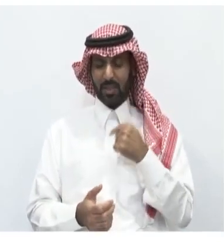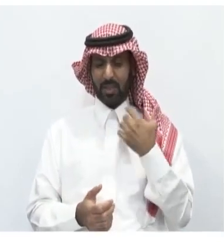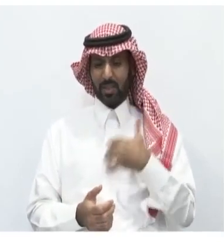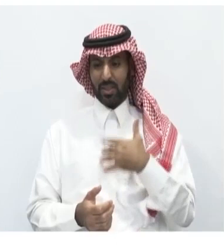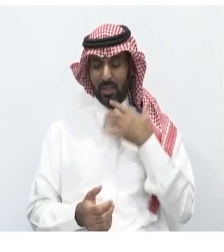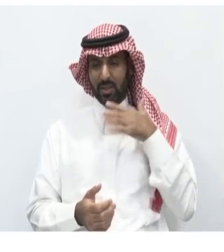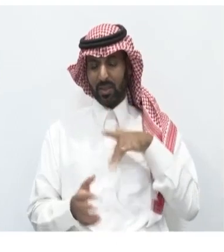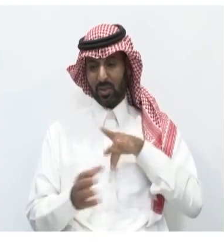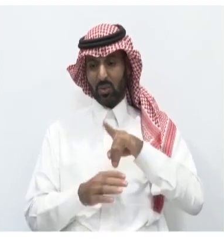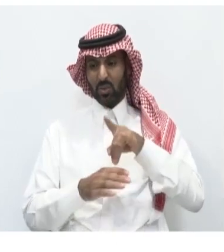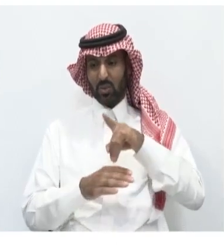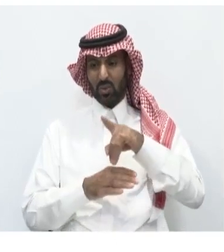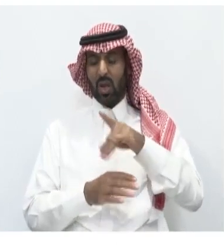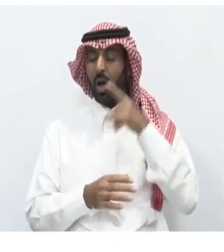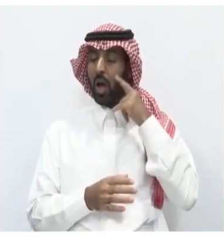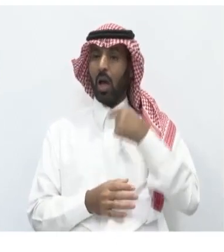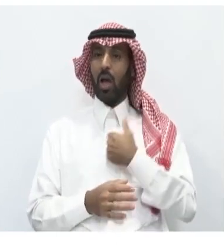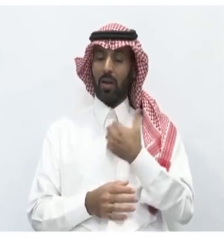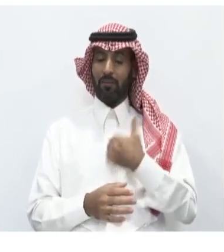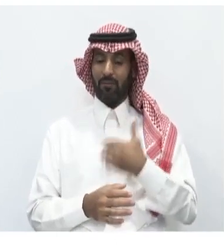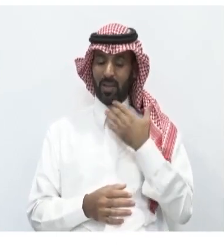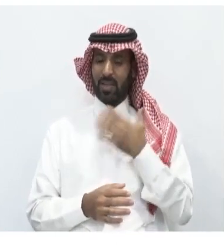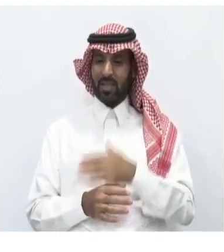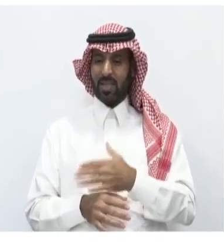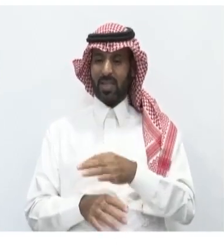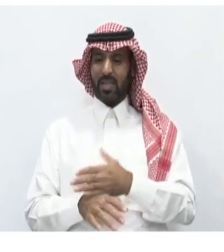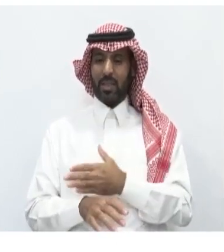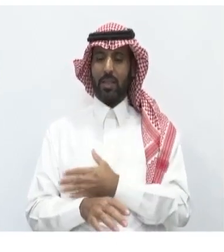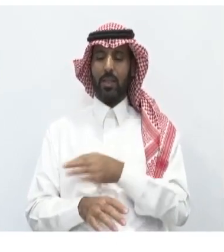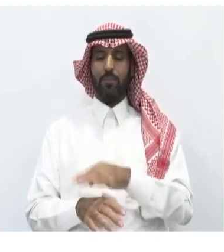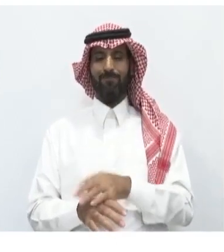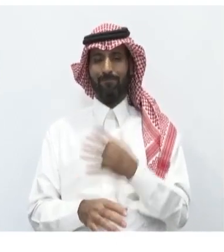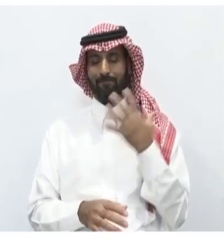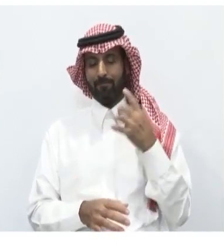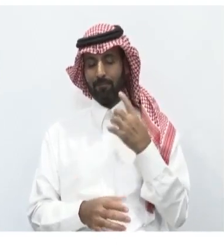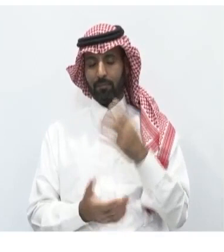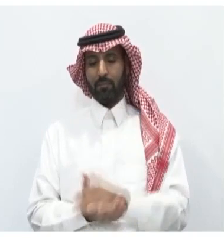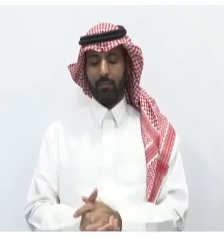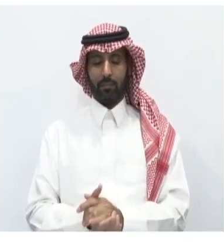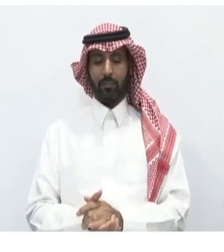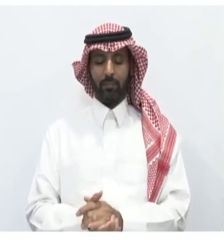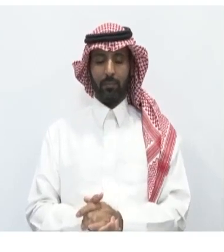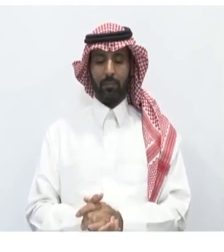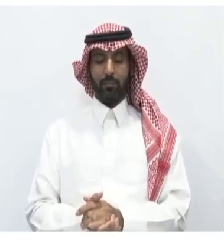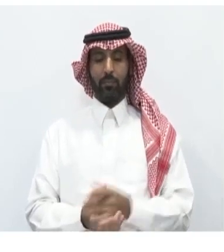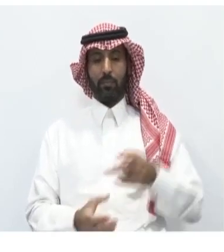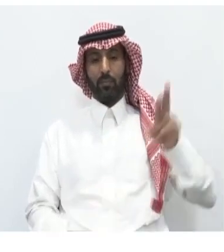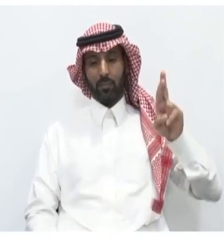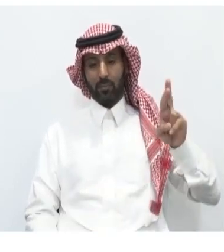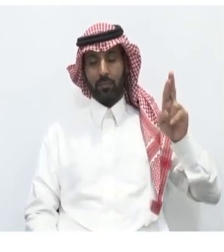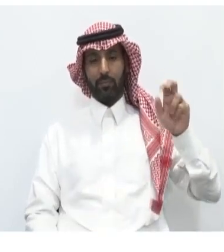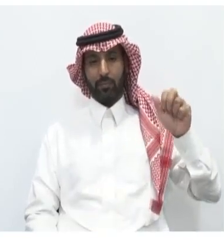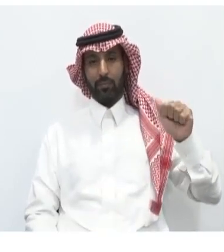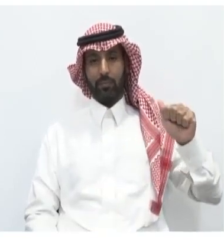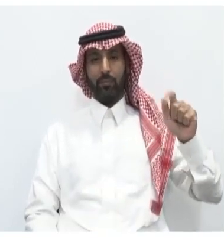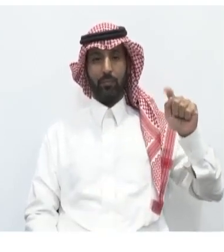some turbulences. I feel sick now. So it's rather.